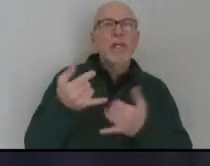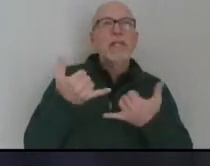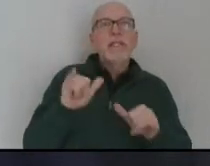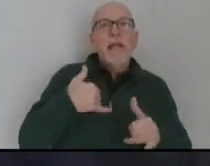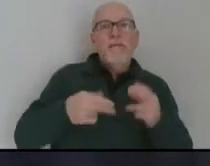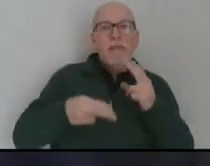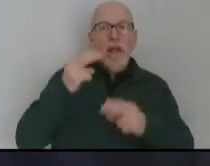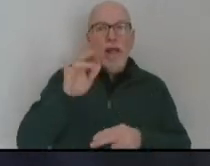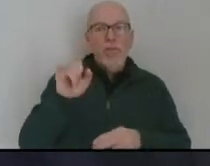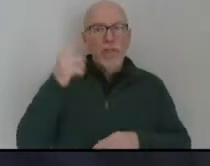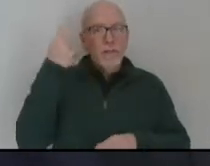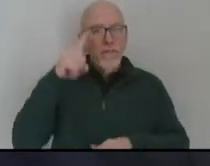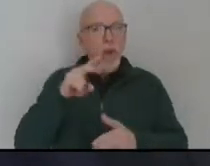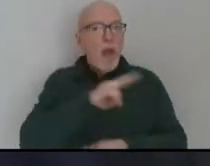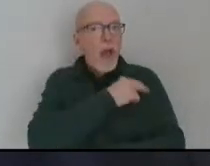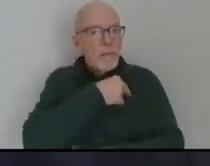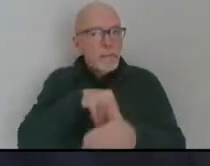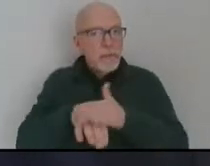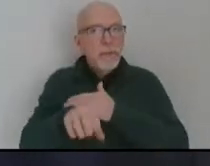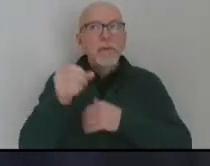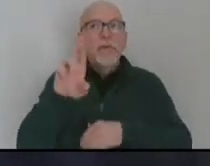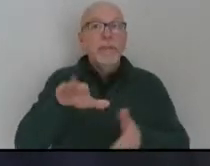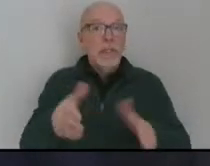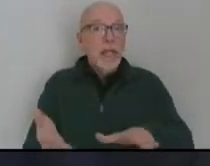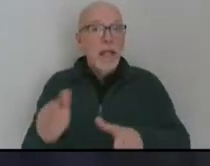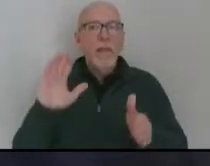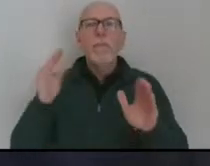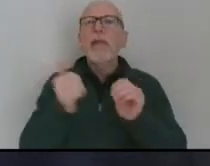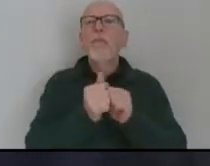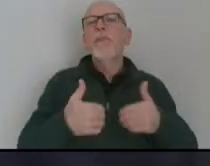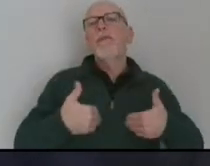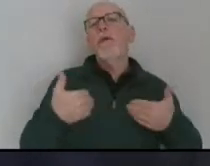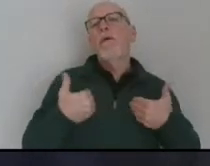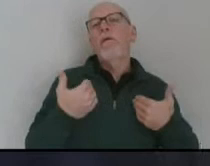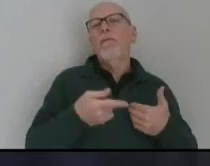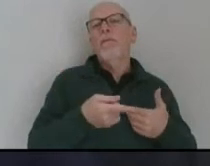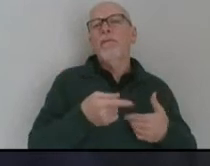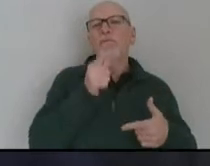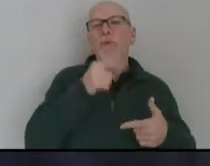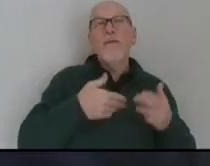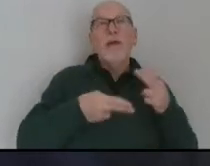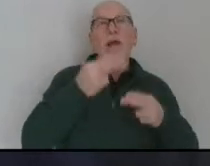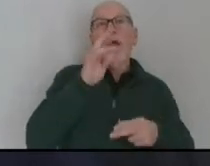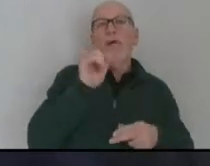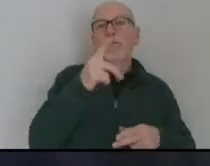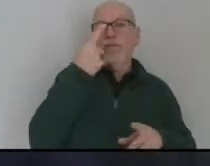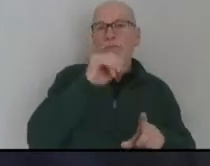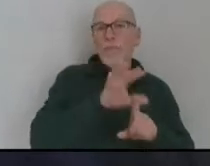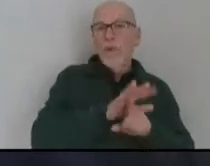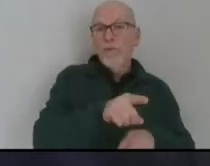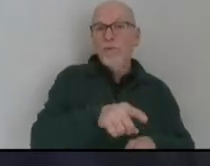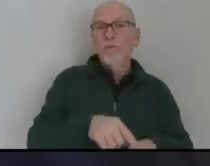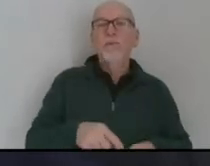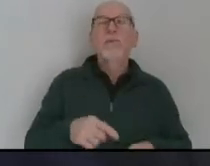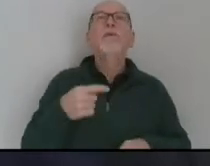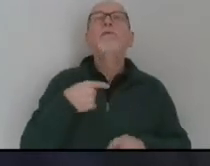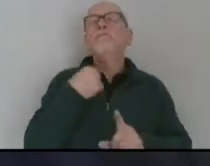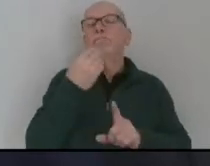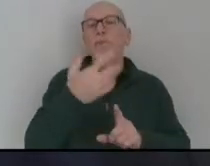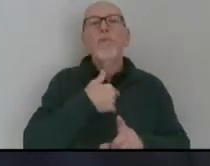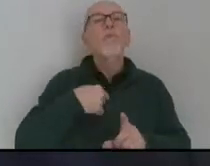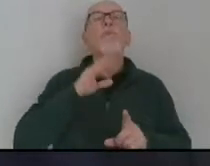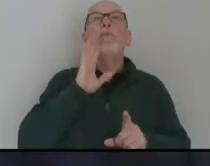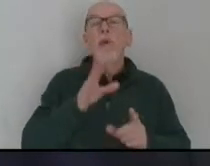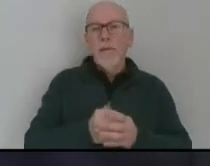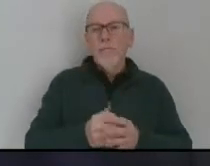risk of hospitalization and death compared to younger people who have a very high risk of exposure. I assure you, we will expand